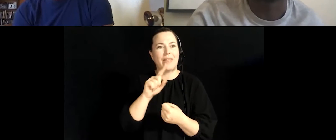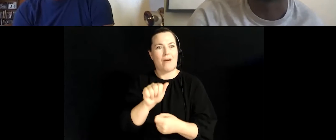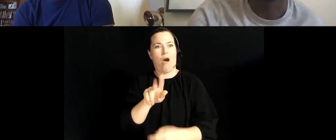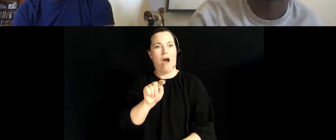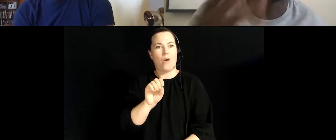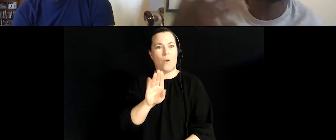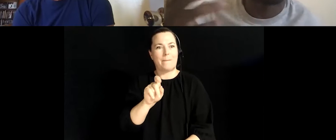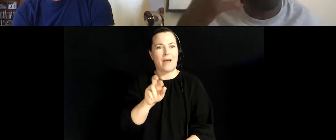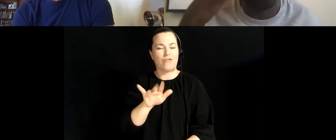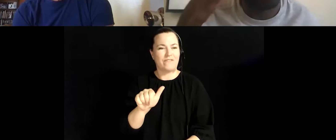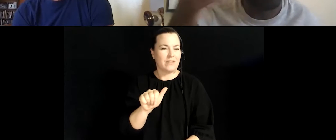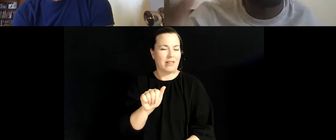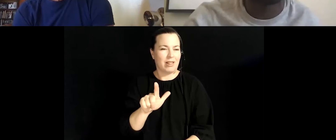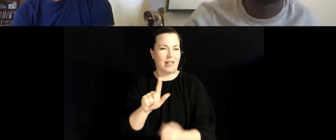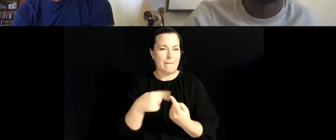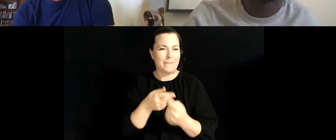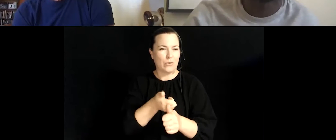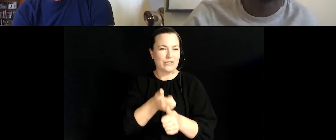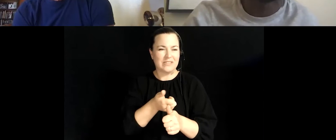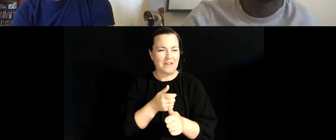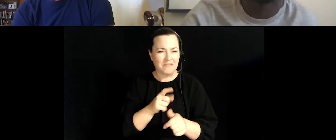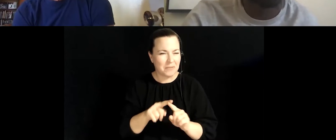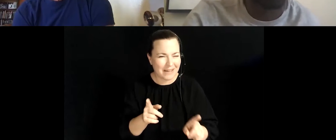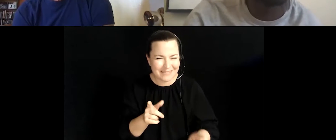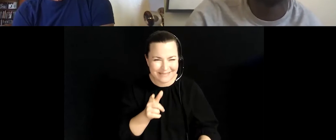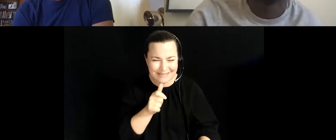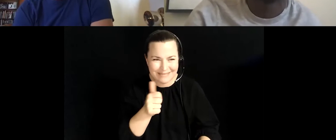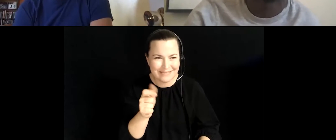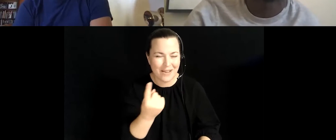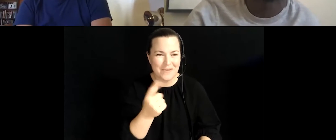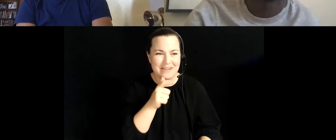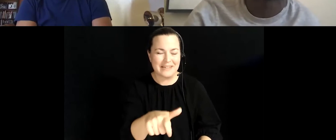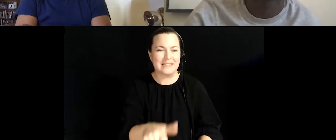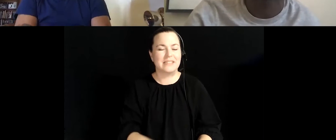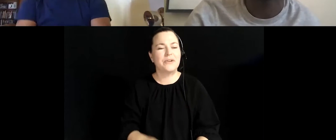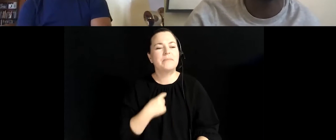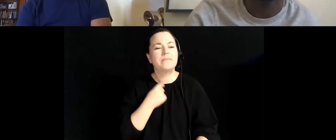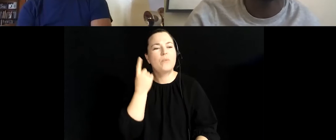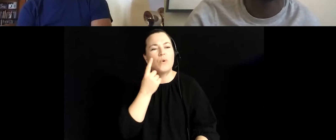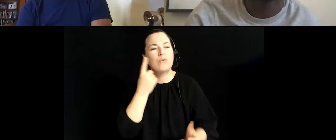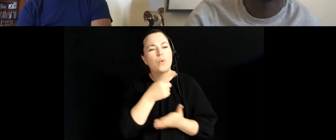you still curious about as you make work?